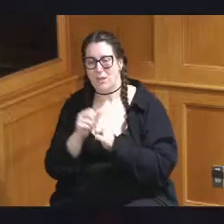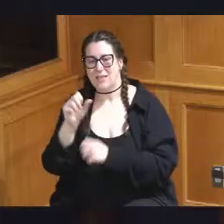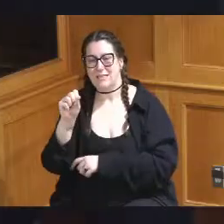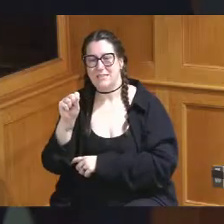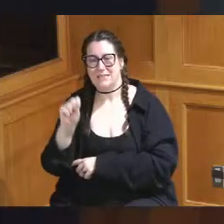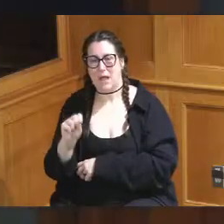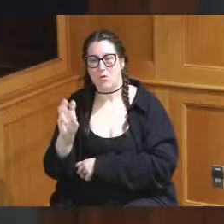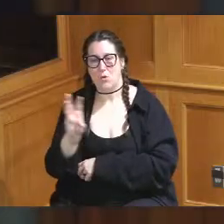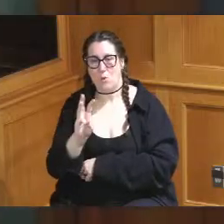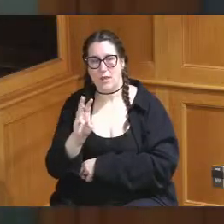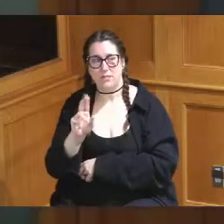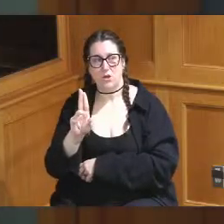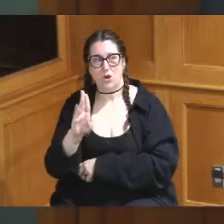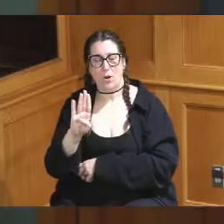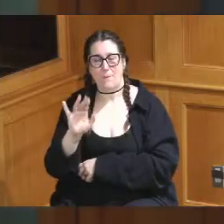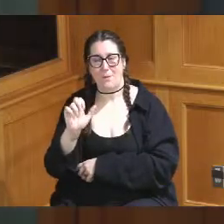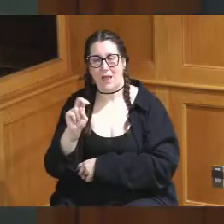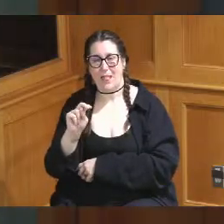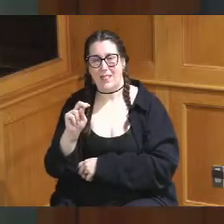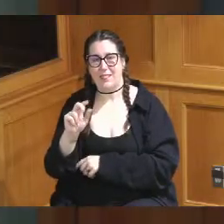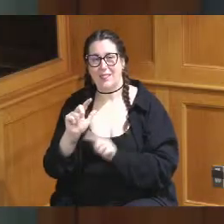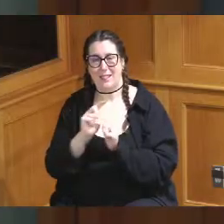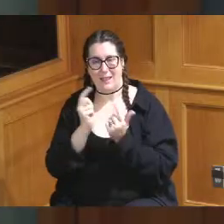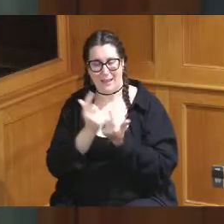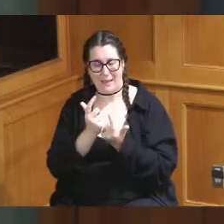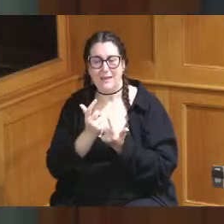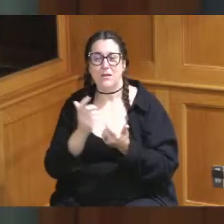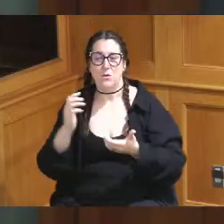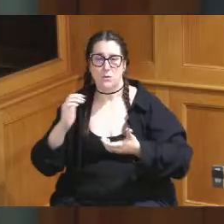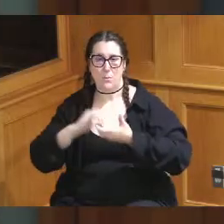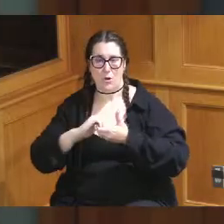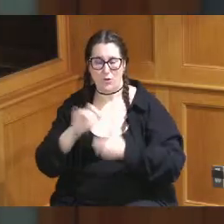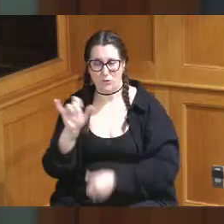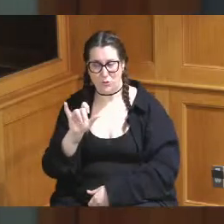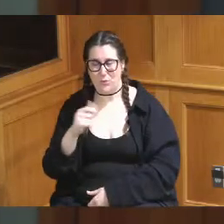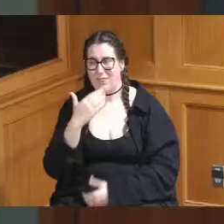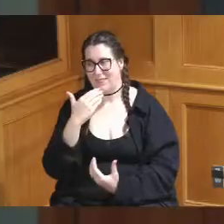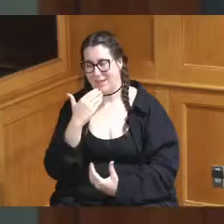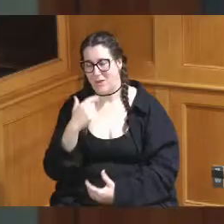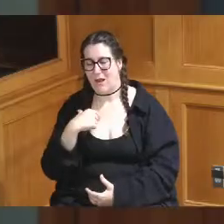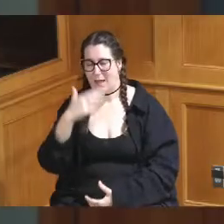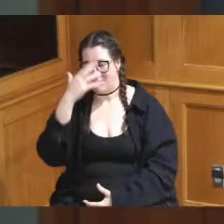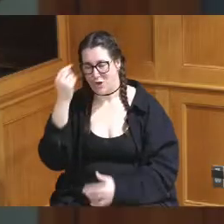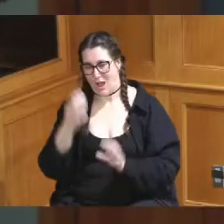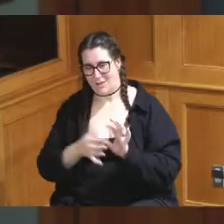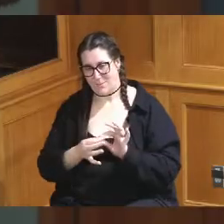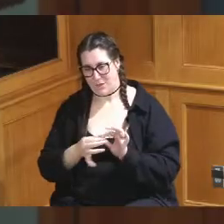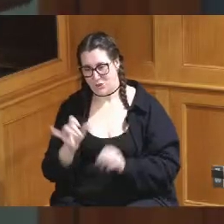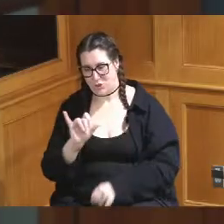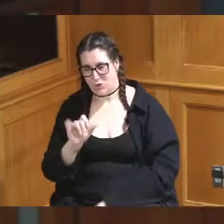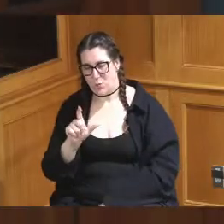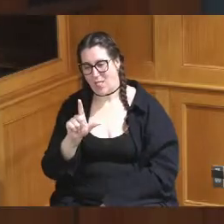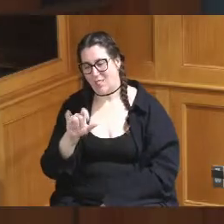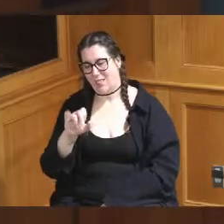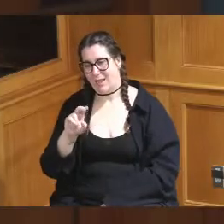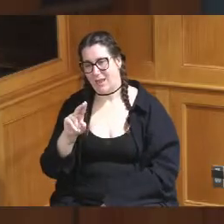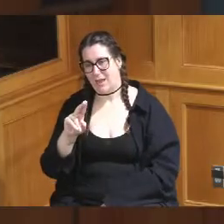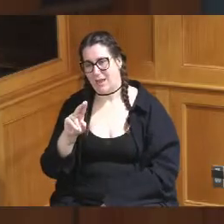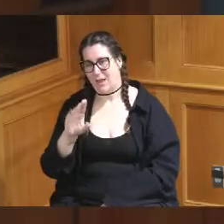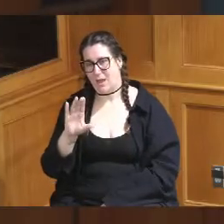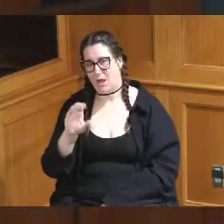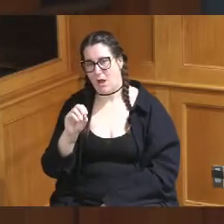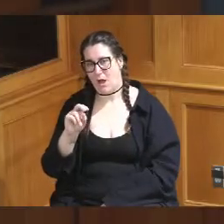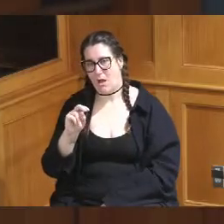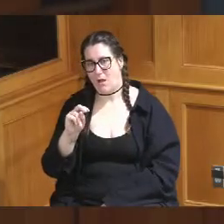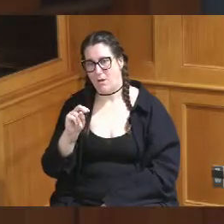League, who's also a partner. I want to thank them as well. And I forgot to mention Lincoln Ware and